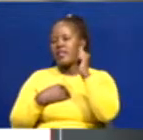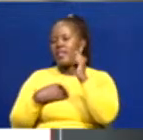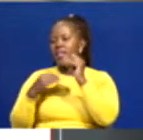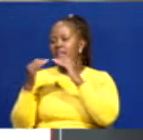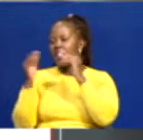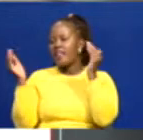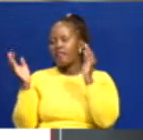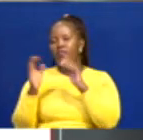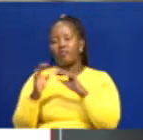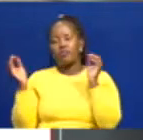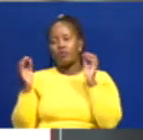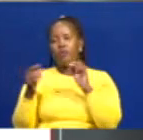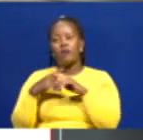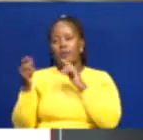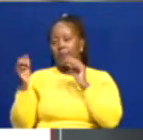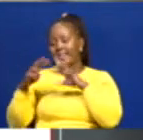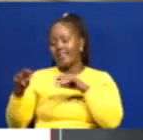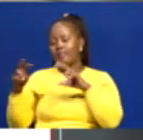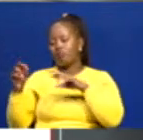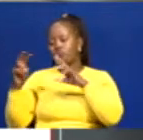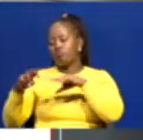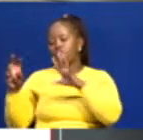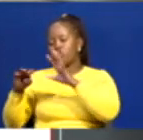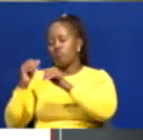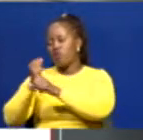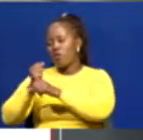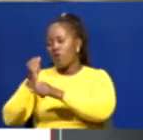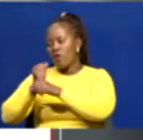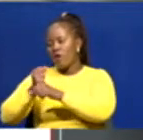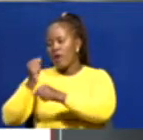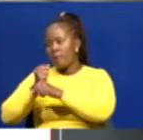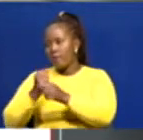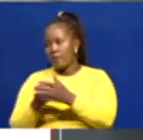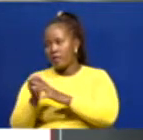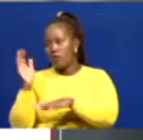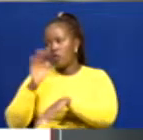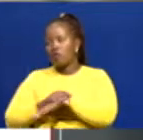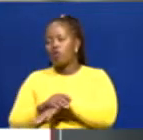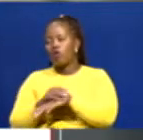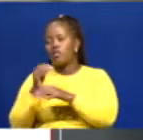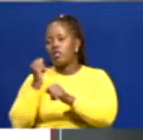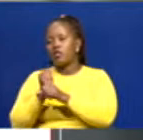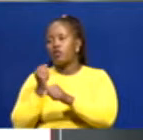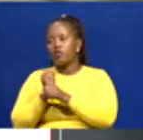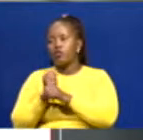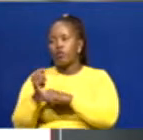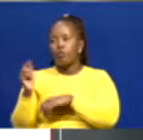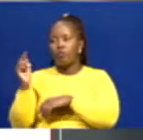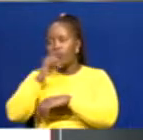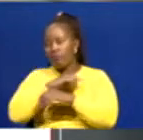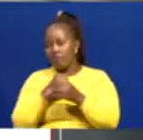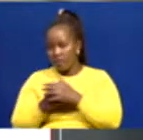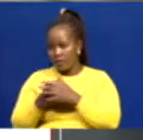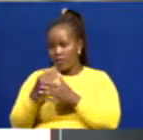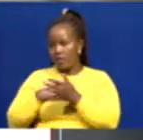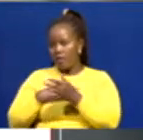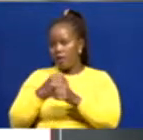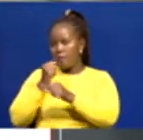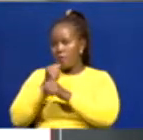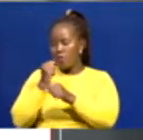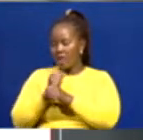went out to work. So I looked for employment, mm-hmm. and I got a job with Kenya Shell. And I served in Kenya